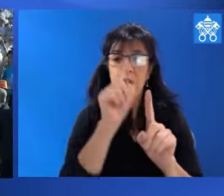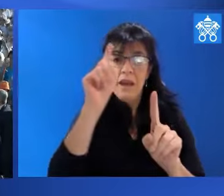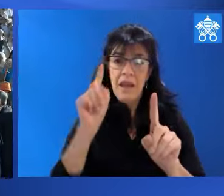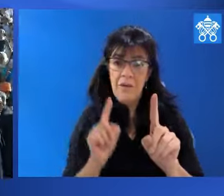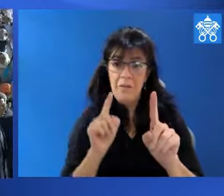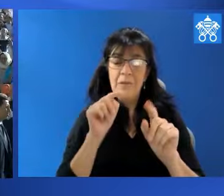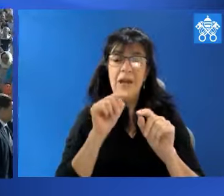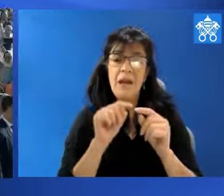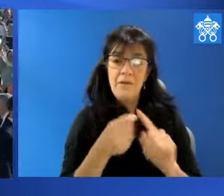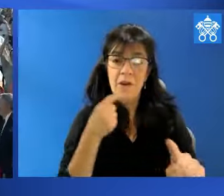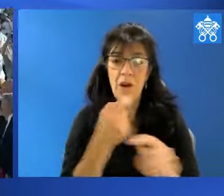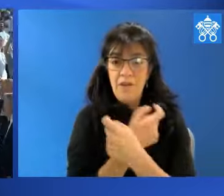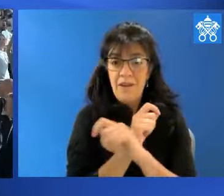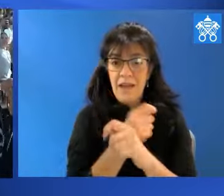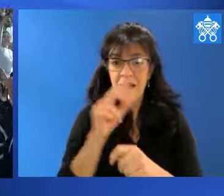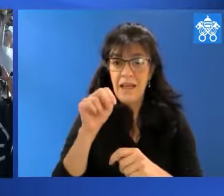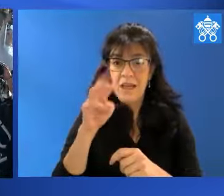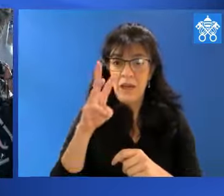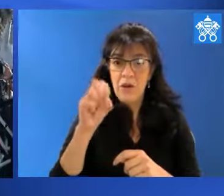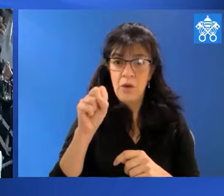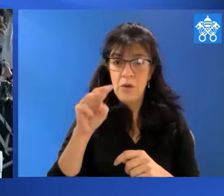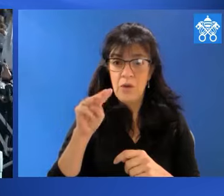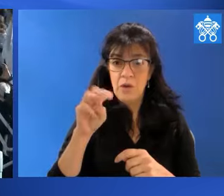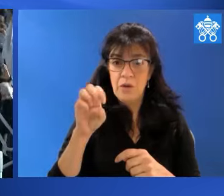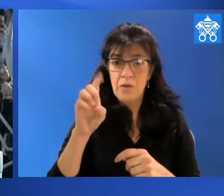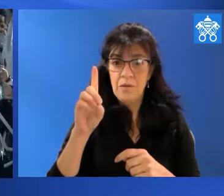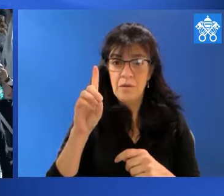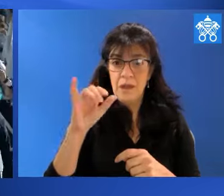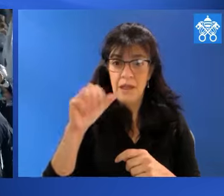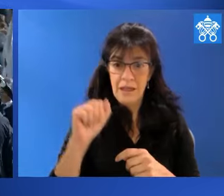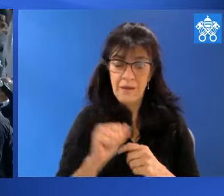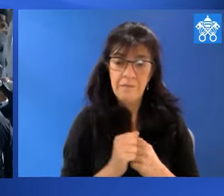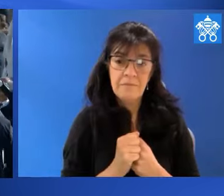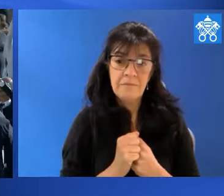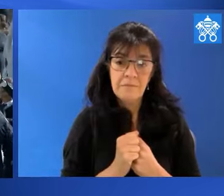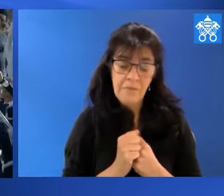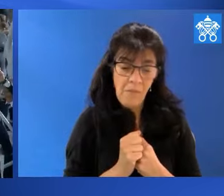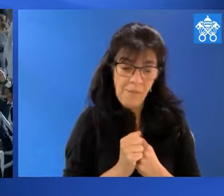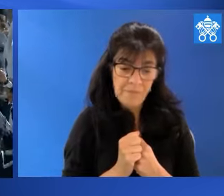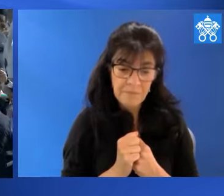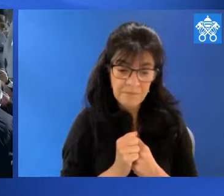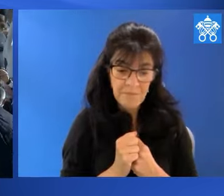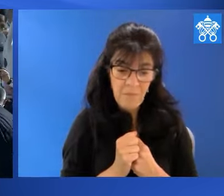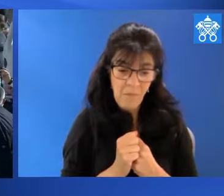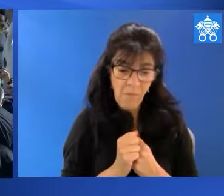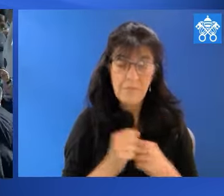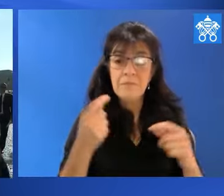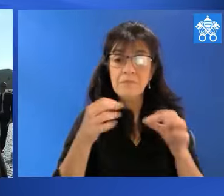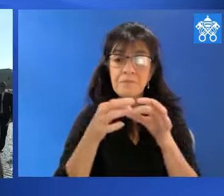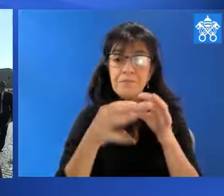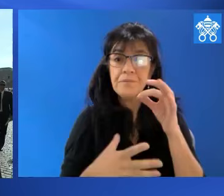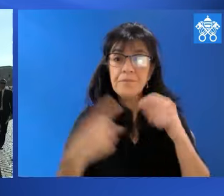Radio Maria Papua New Guinea, Radio Maria England, Catholic Faith Network in America, Catholic